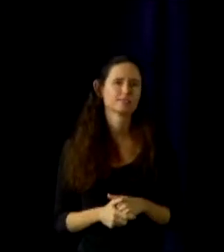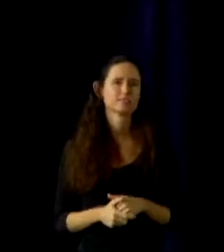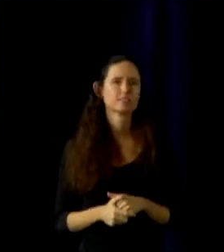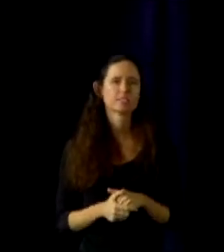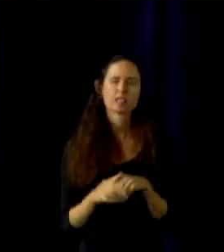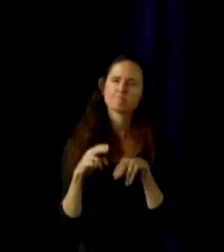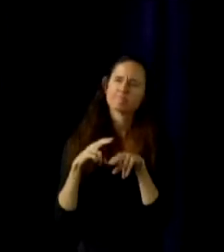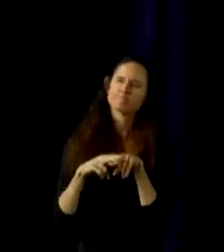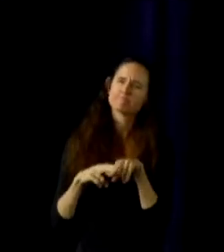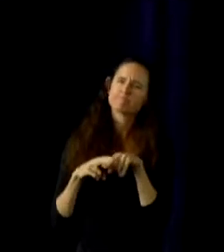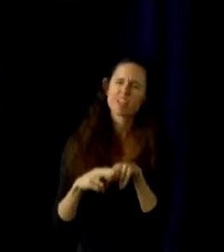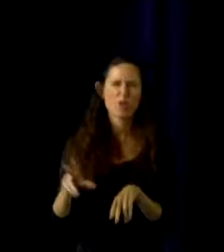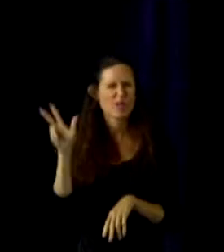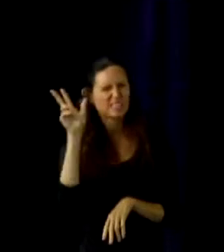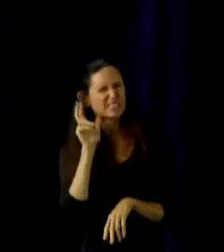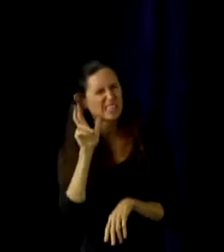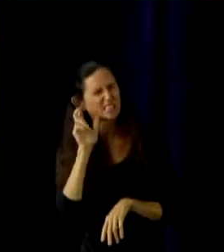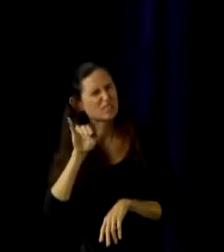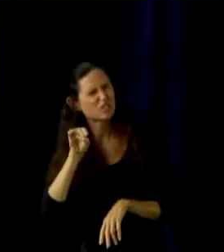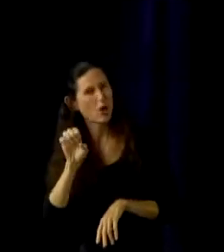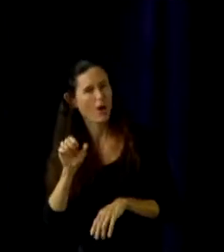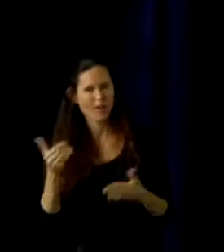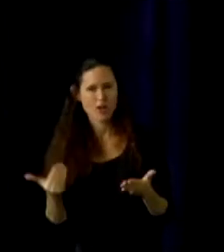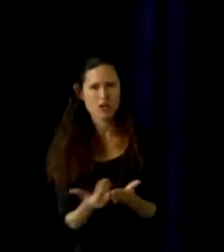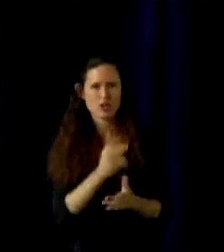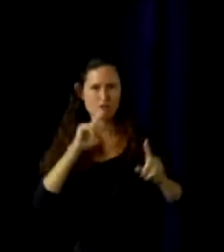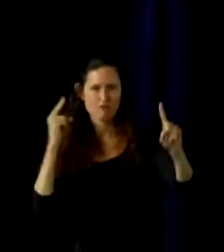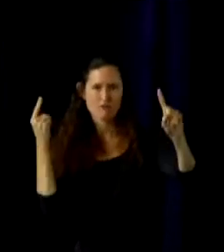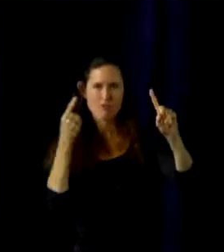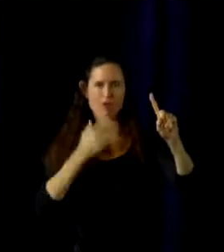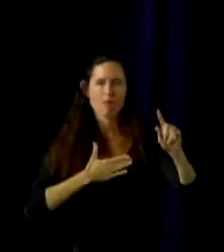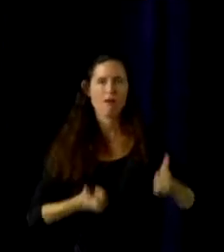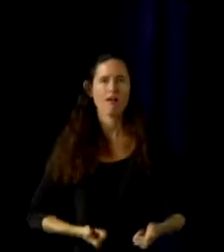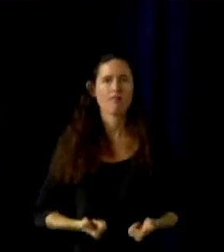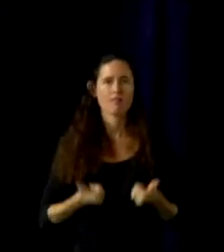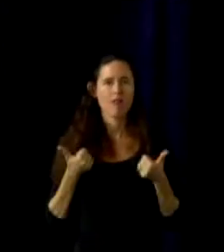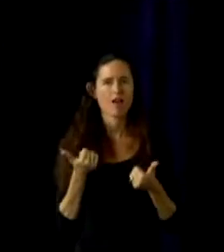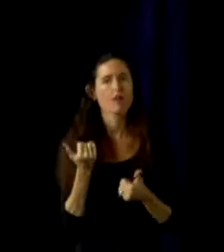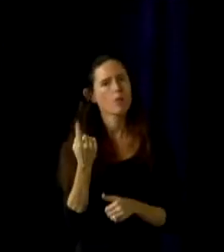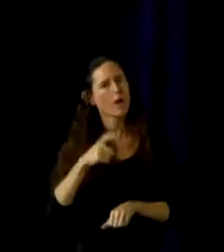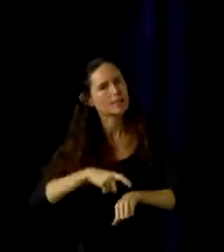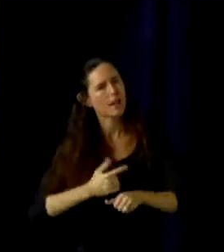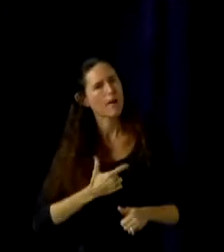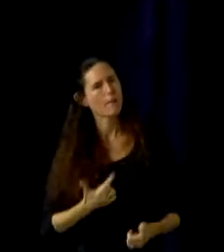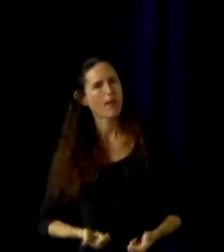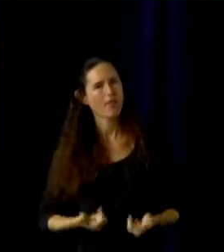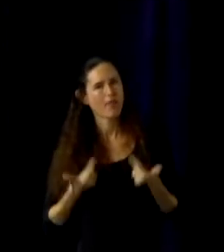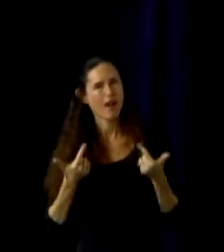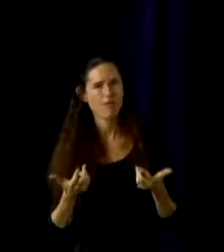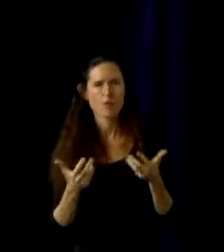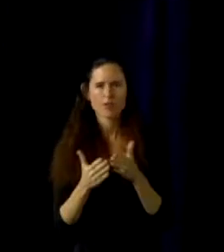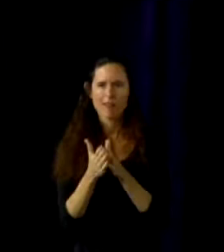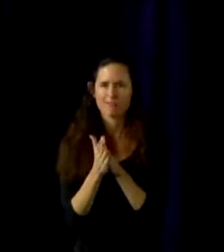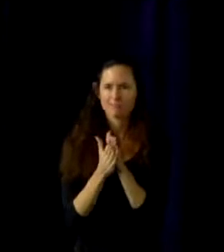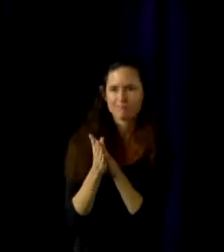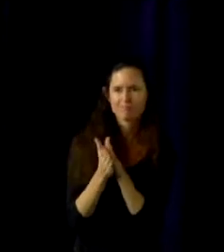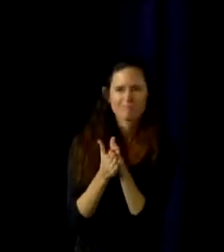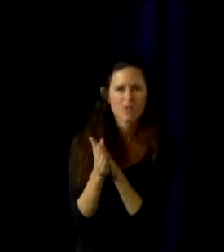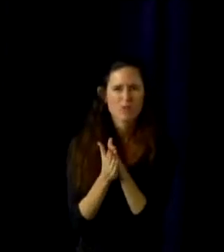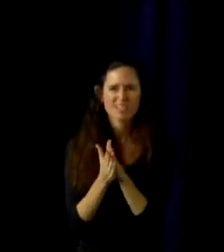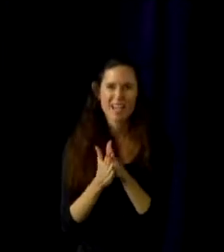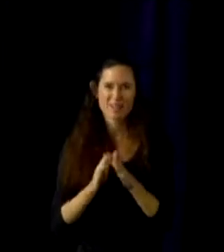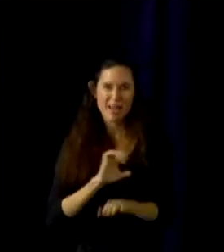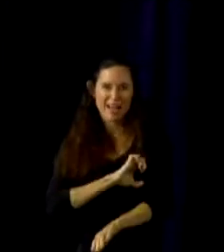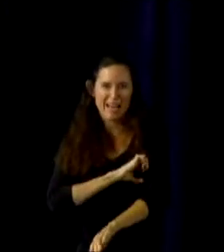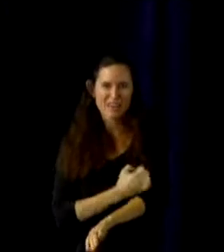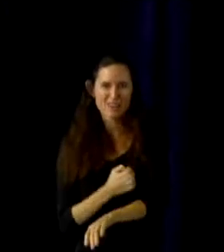Sitting there listening to Joe, I've got a new goal in life. It is at one point in my life, Joe, I want to have as much energy and enthusiasm as you do.